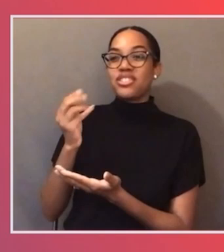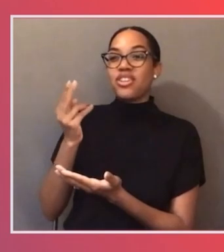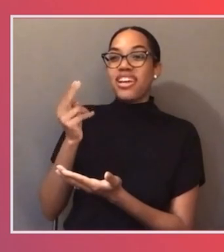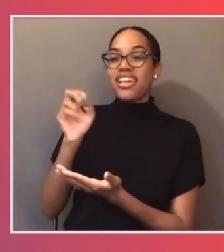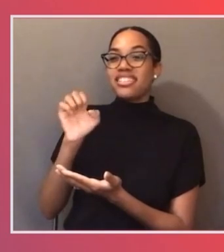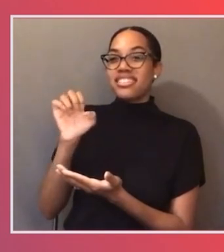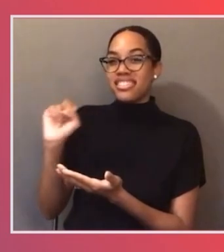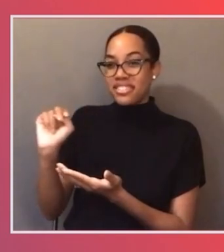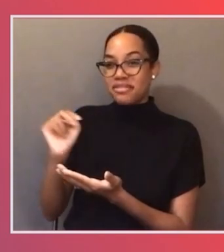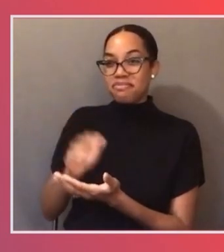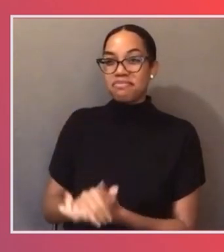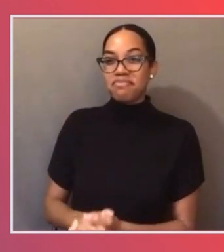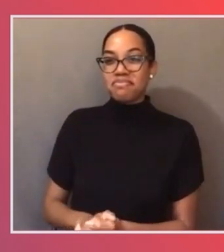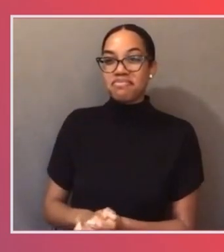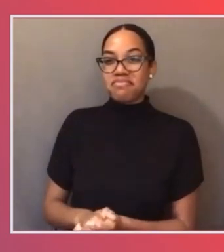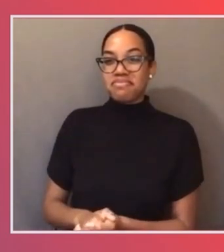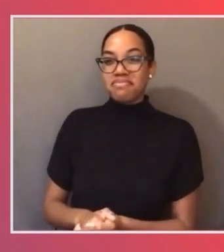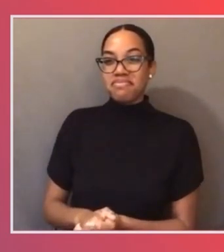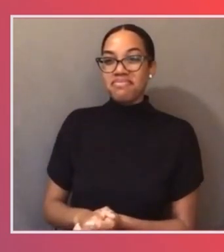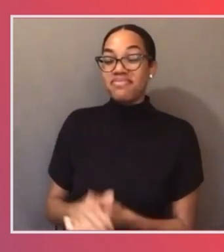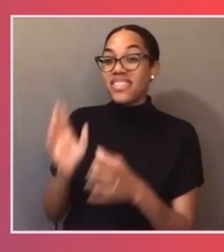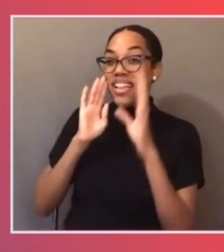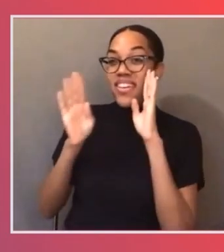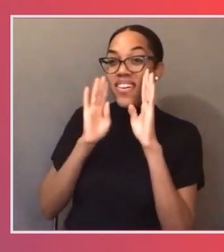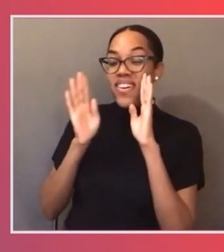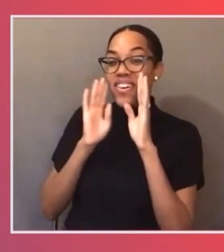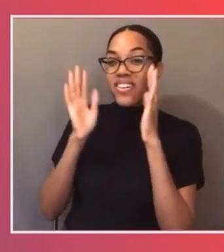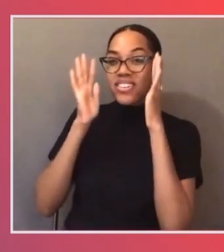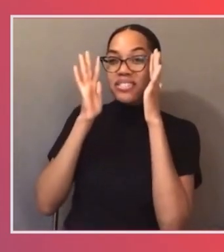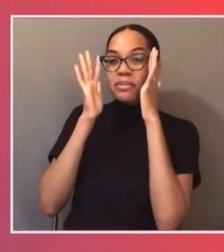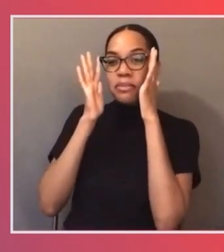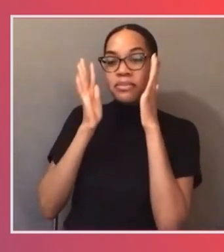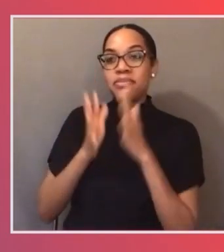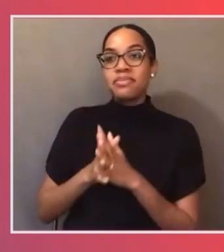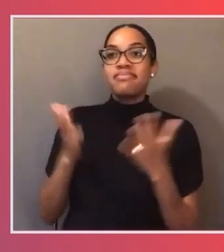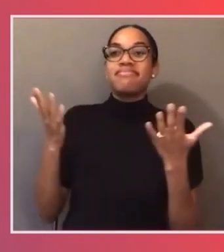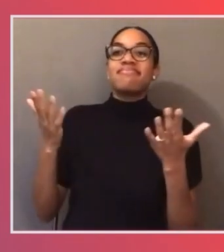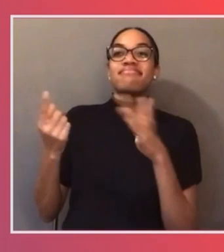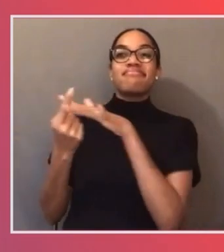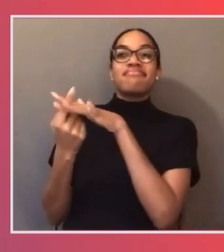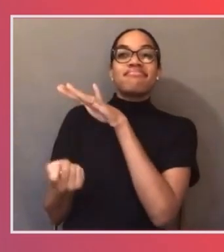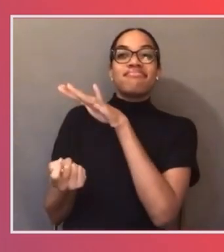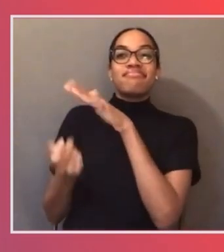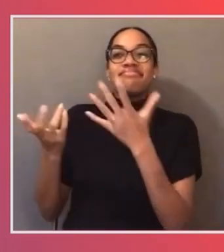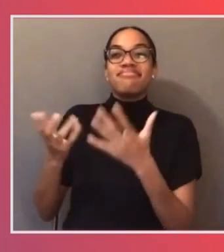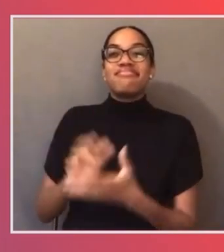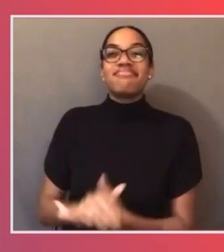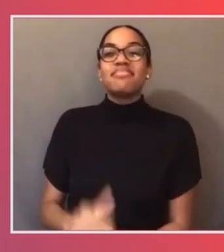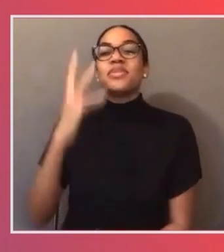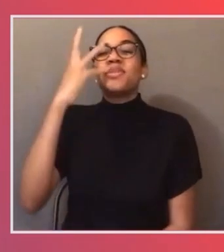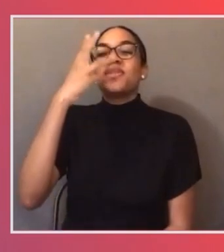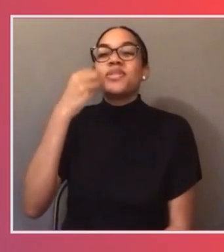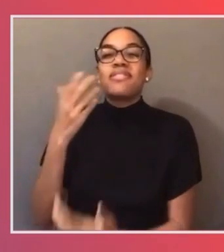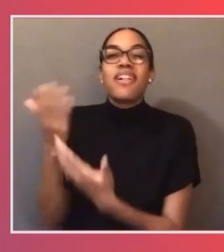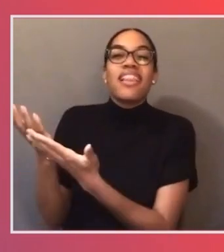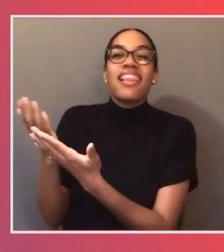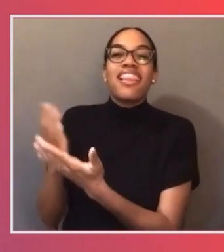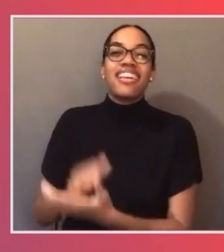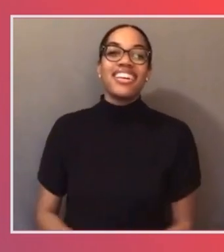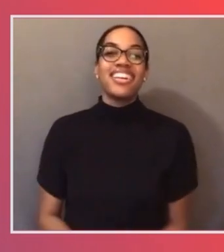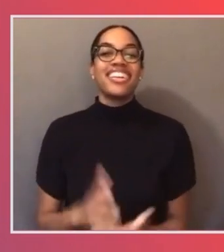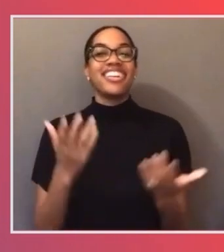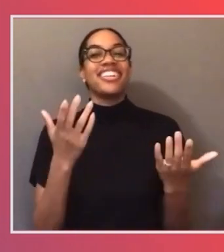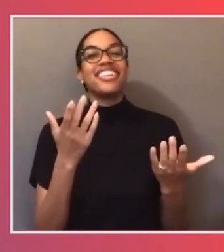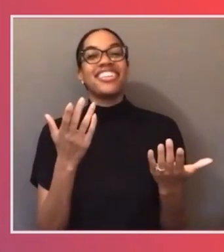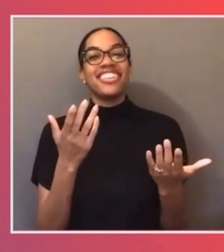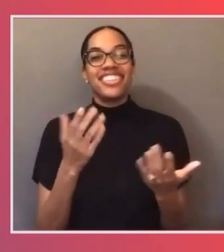Oh no. Oh, look at her. Beautiful as always. That literally, we lost her iPad, I'm